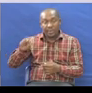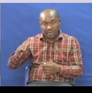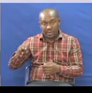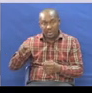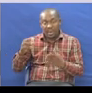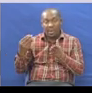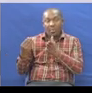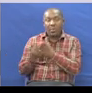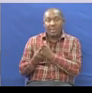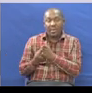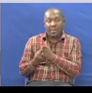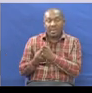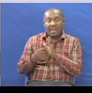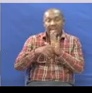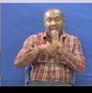with